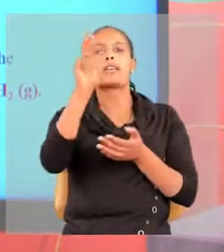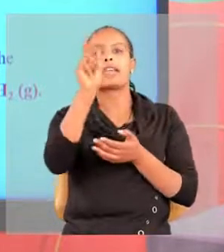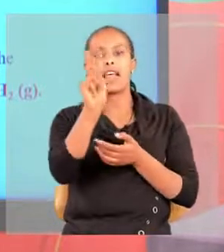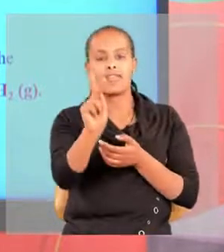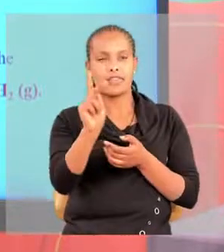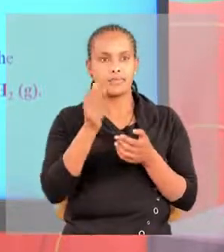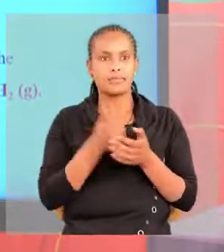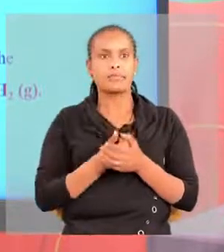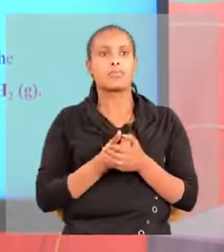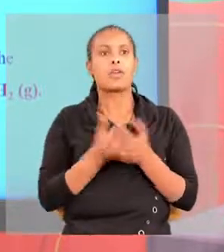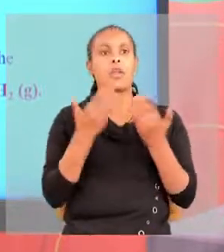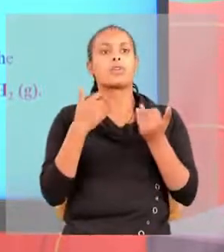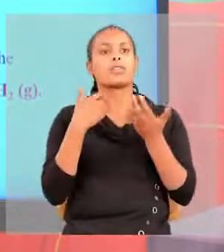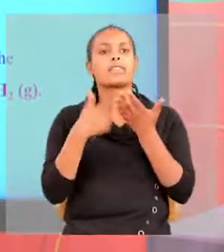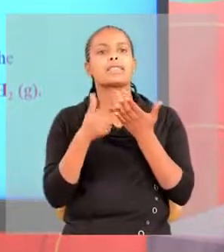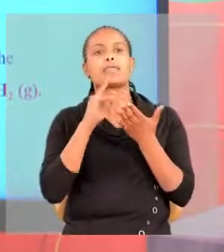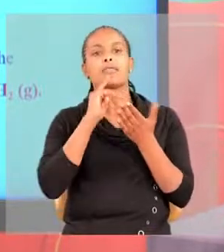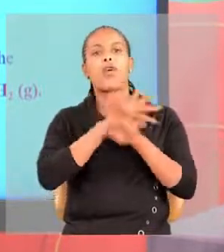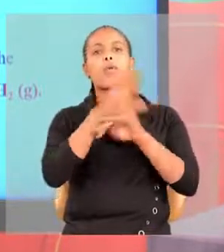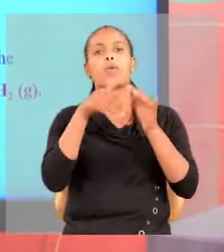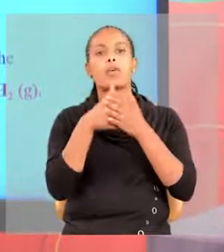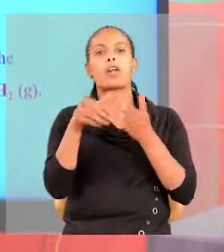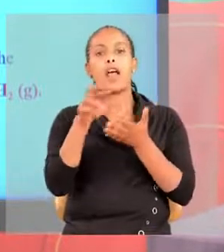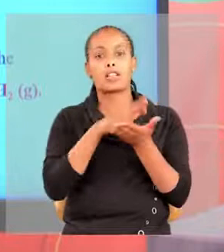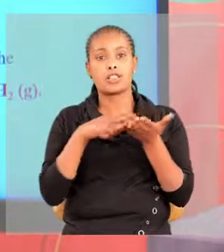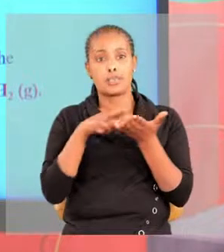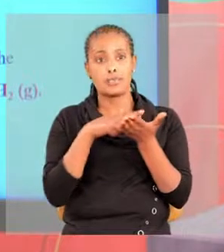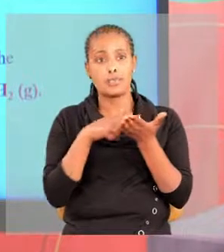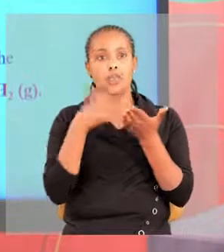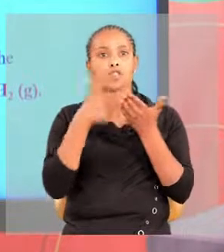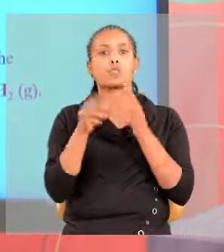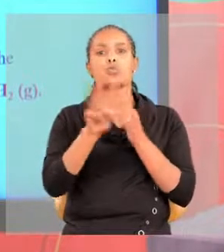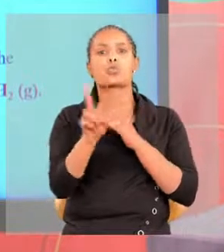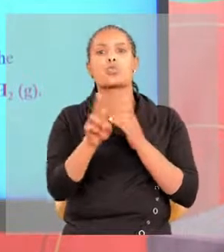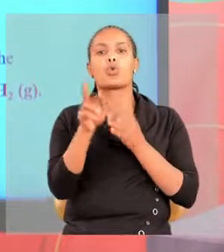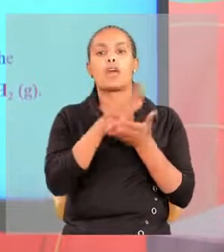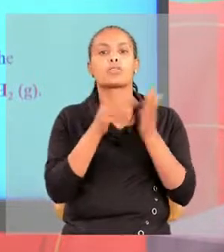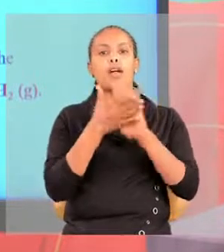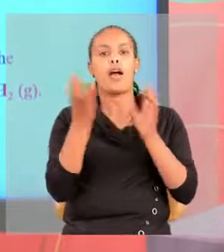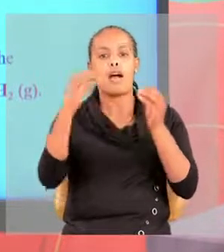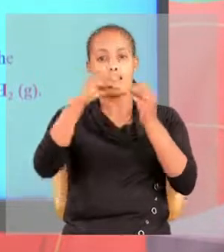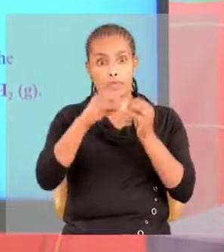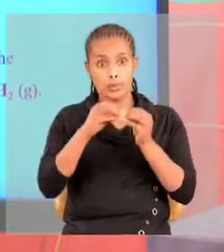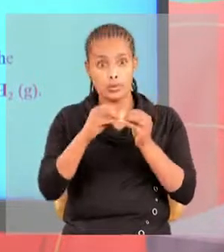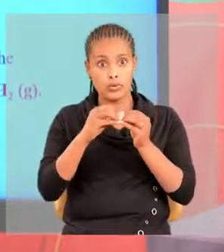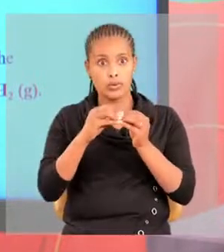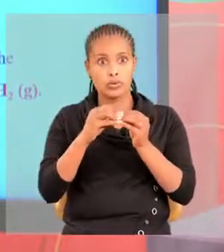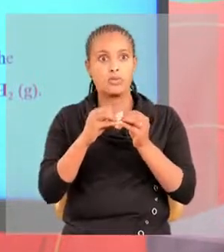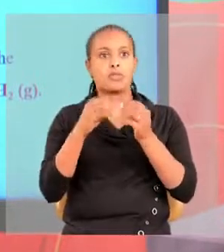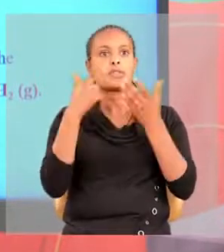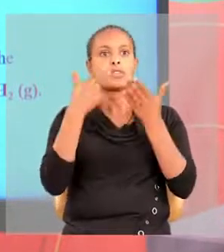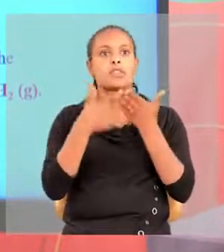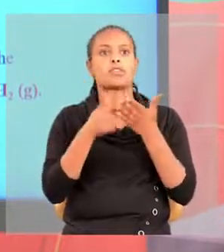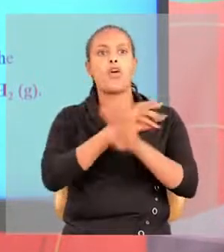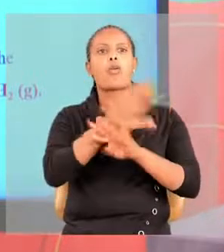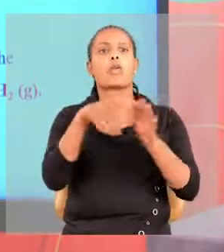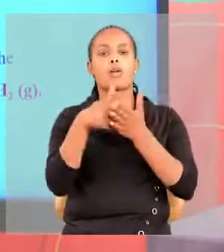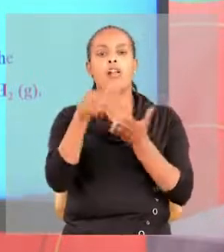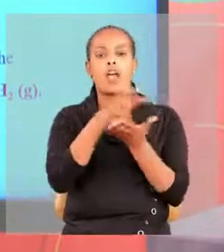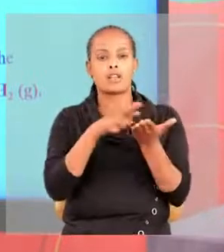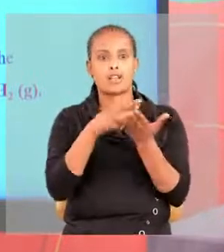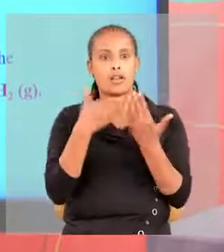Kelvin. Now this is overall reaction. These two reactions add up to give this overall